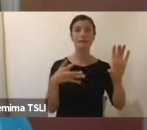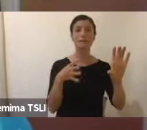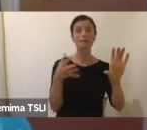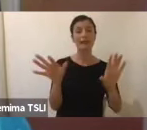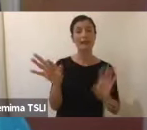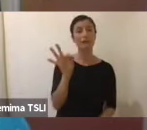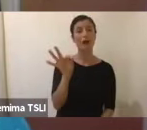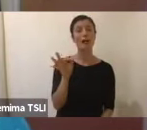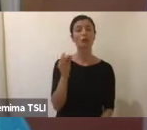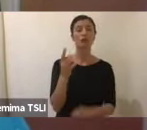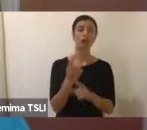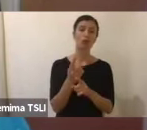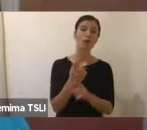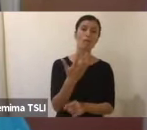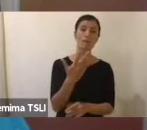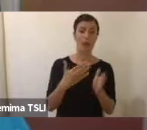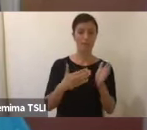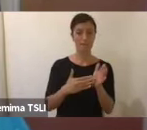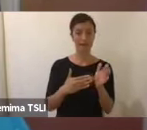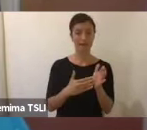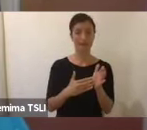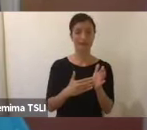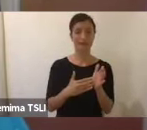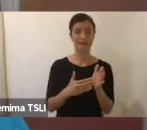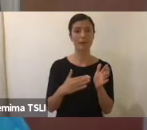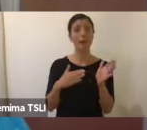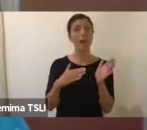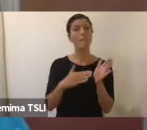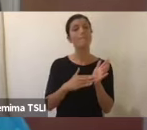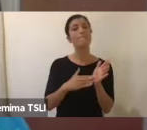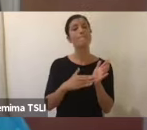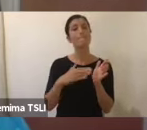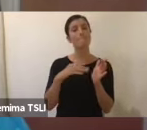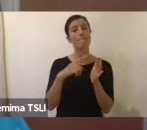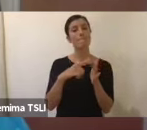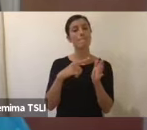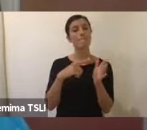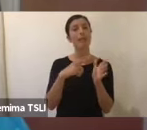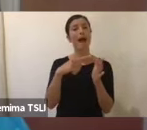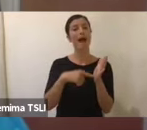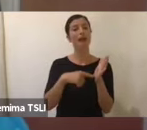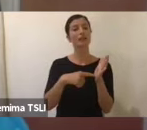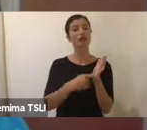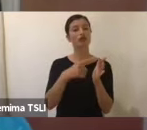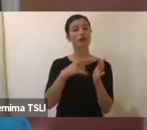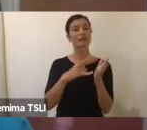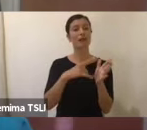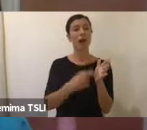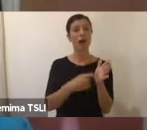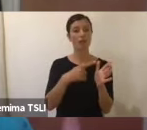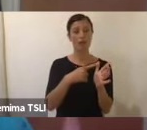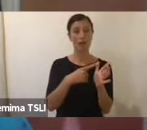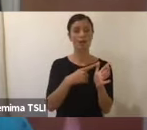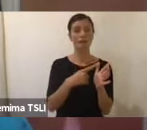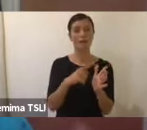education and community learning around themes of equality justice and the environment for 25 years we were